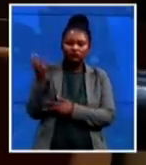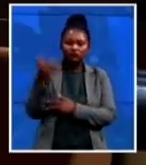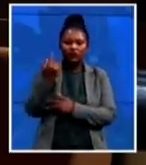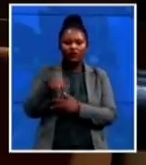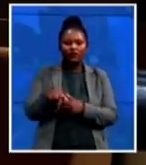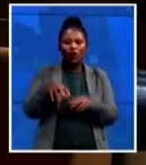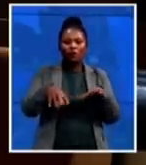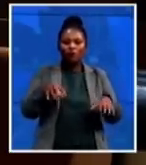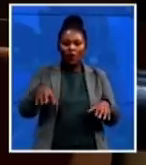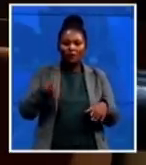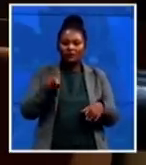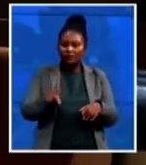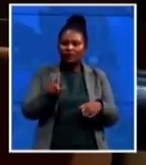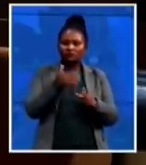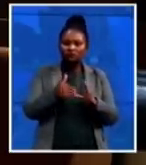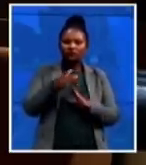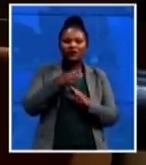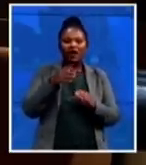for self-determination.